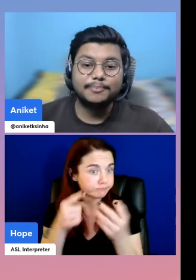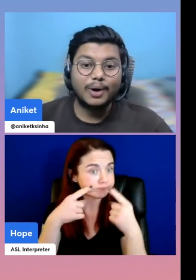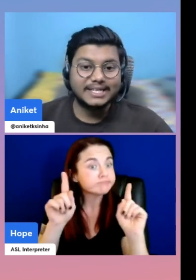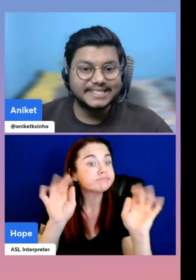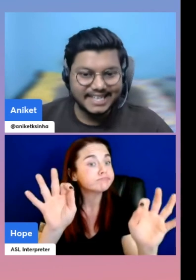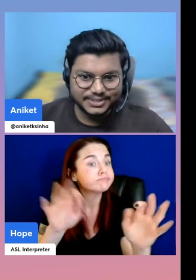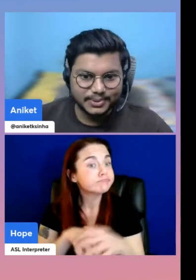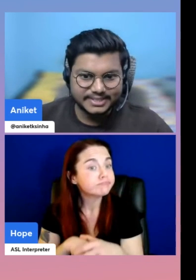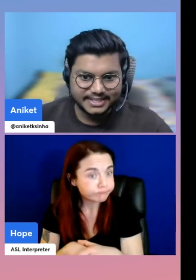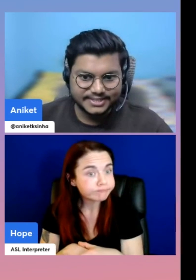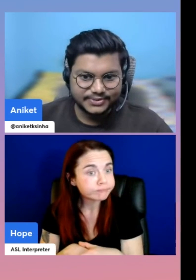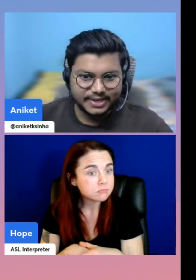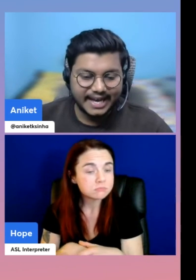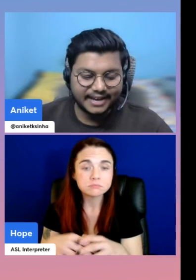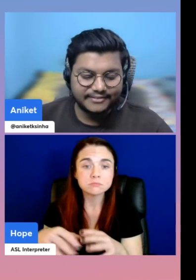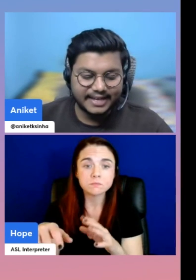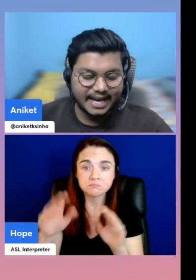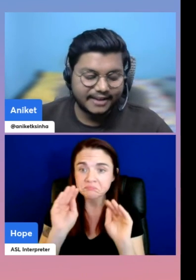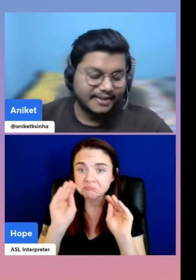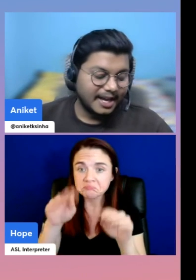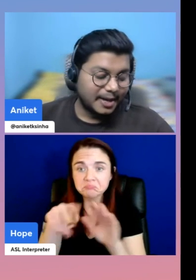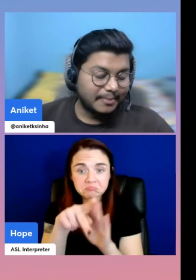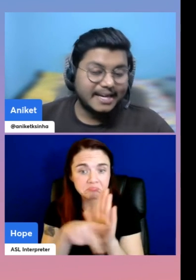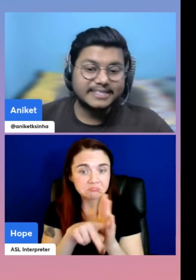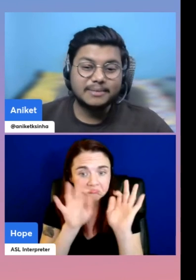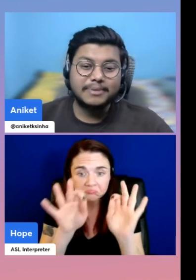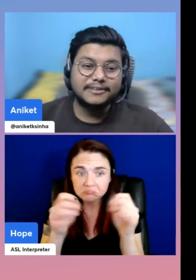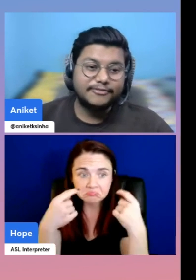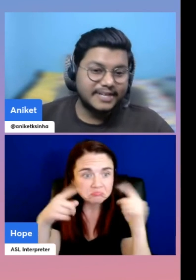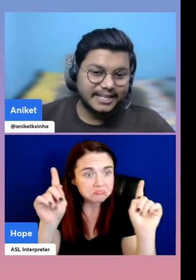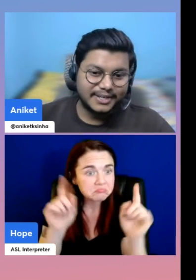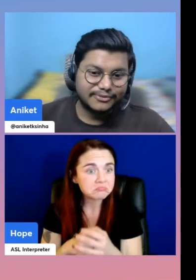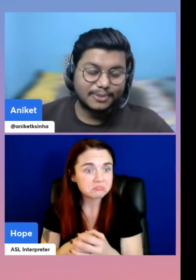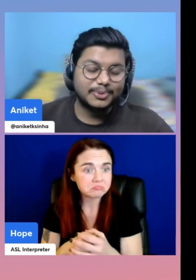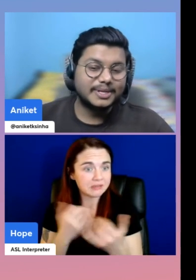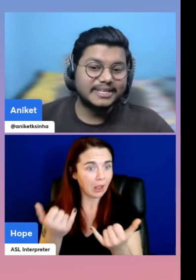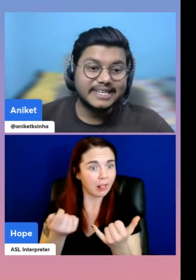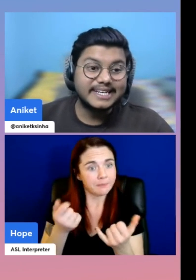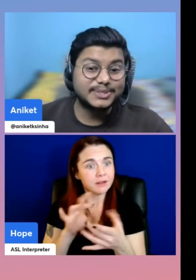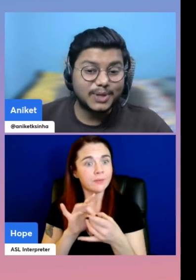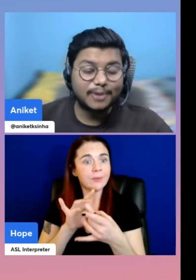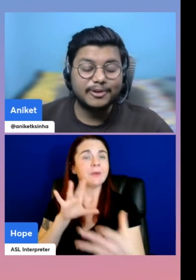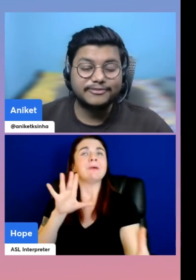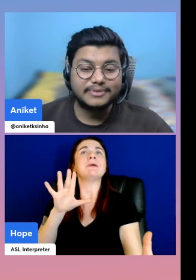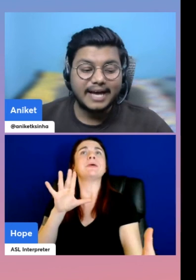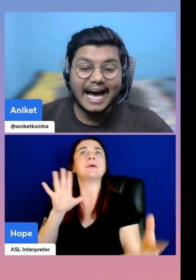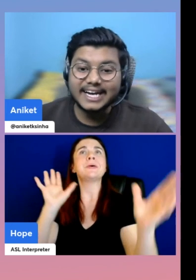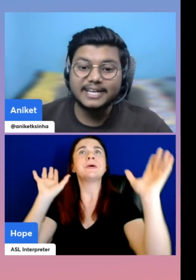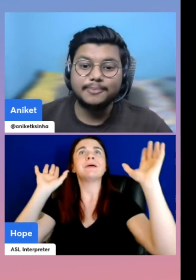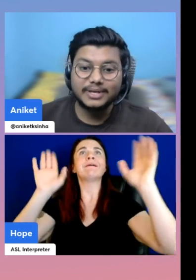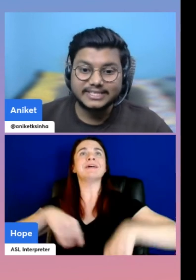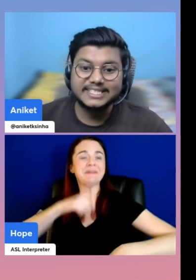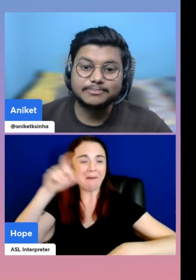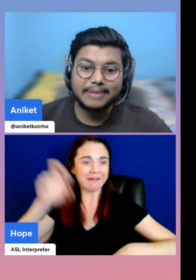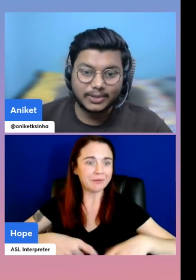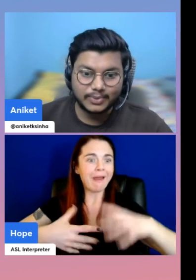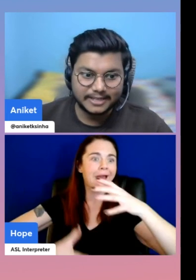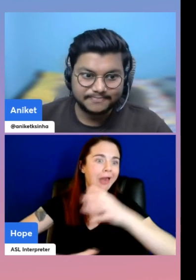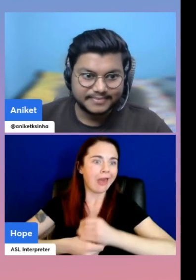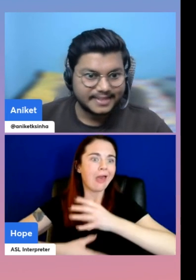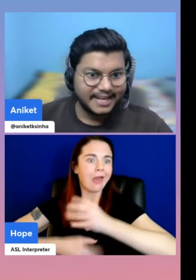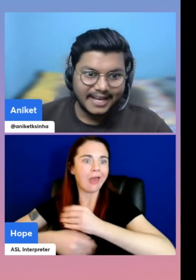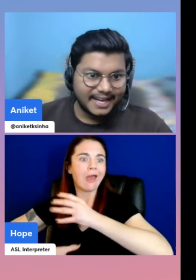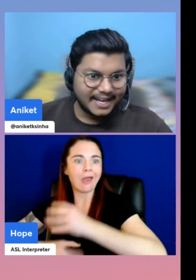the policy as code successfully, and we have make us a bit free from doing the tedious job of adding policies